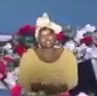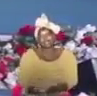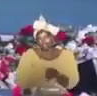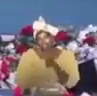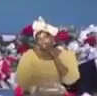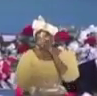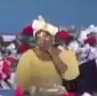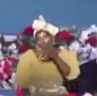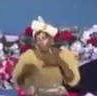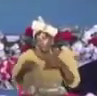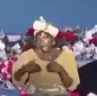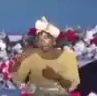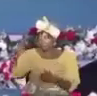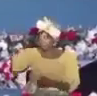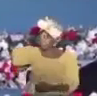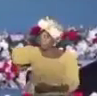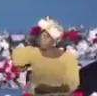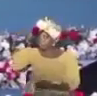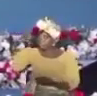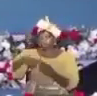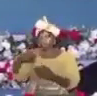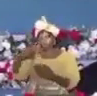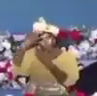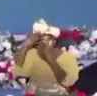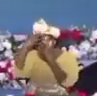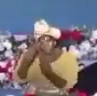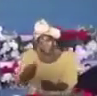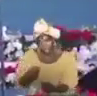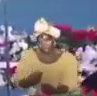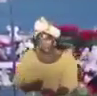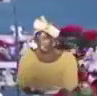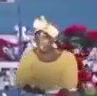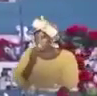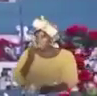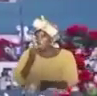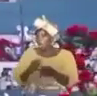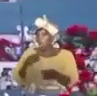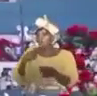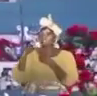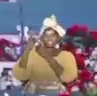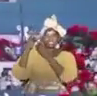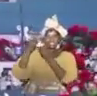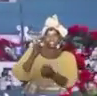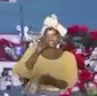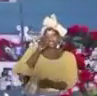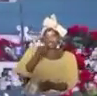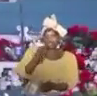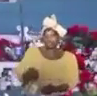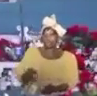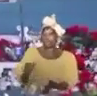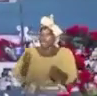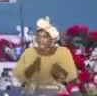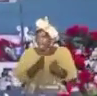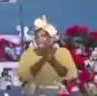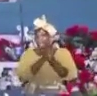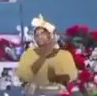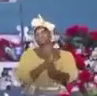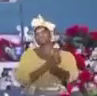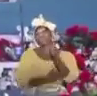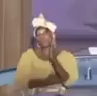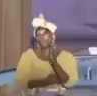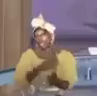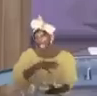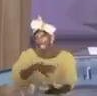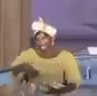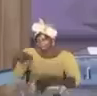you obtain grace to obey. Until you know the demands to commit God and then